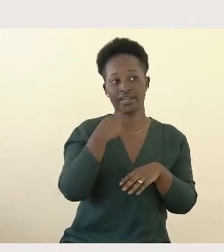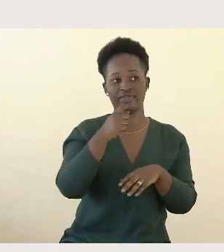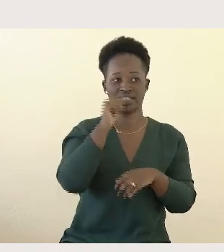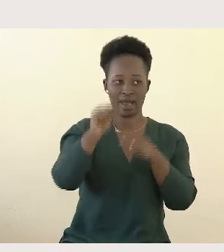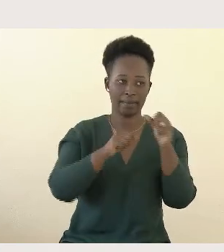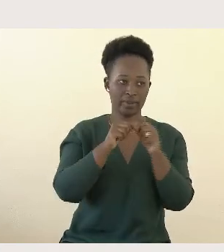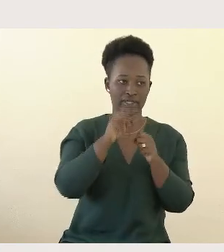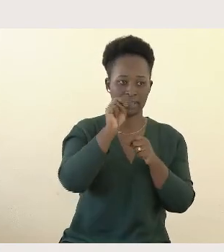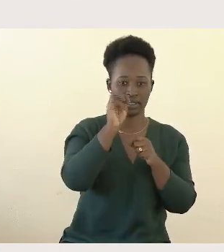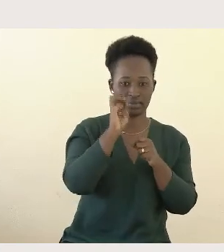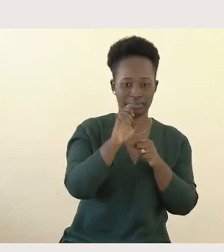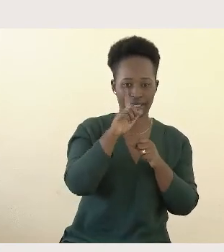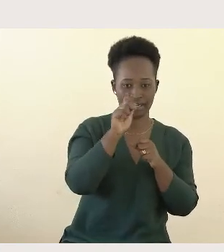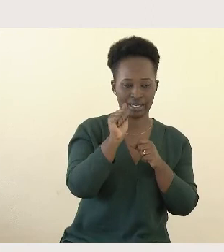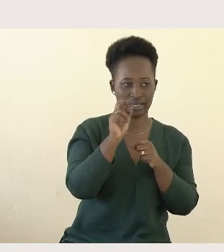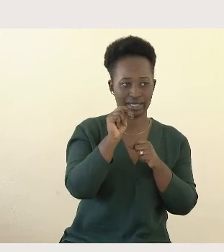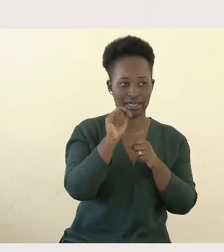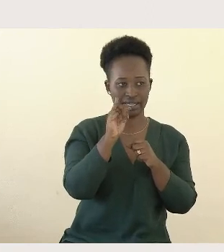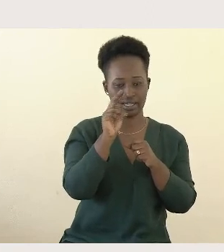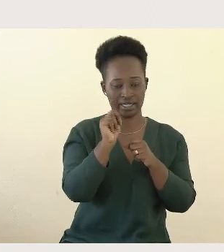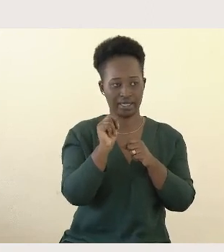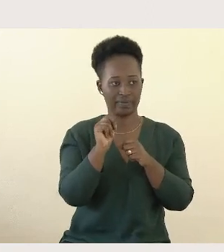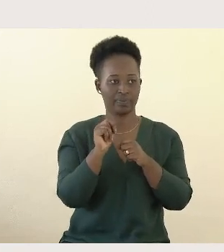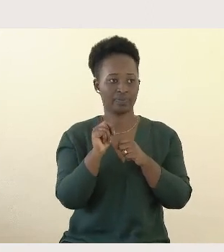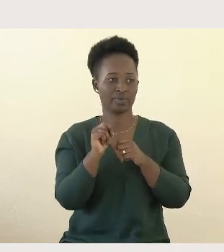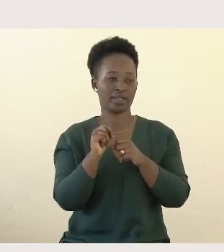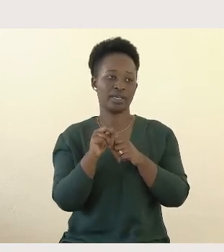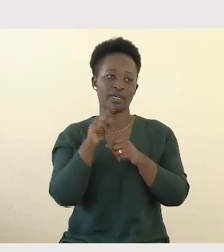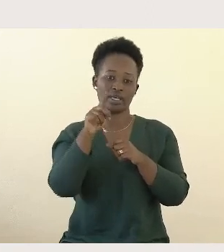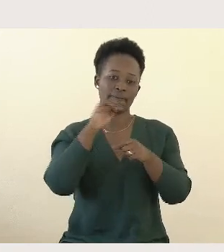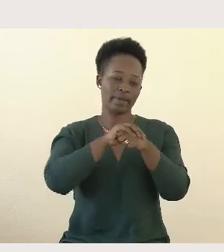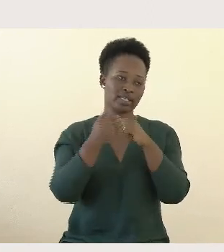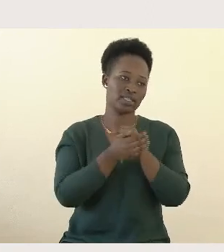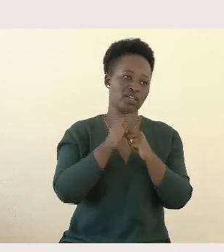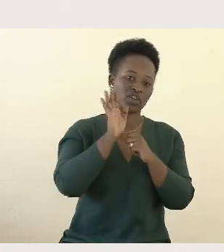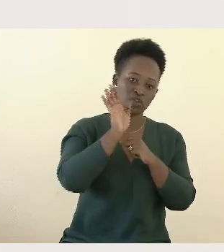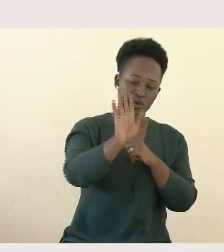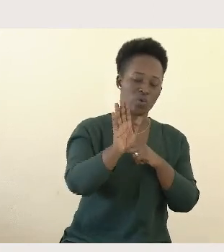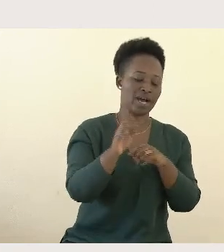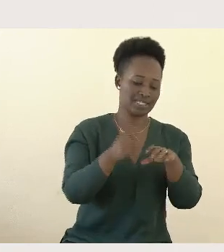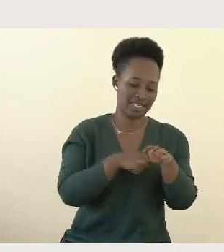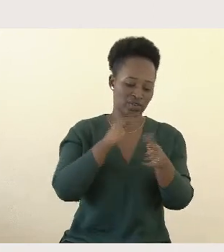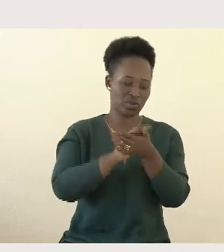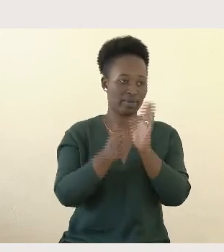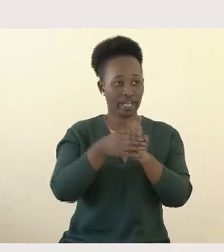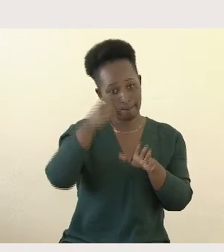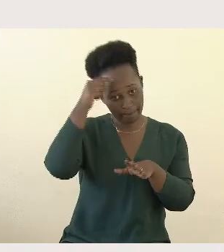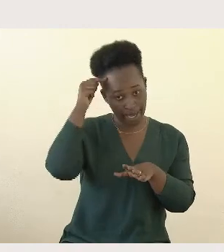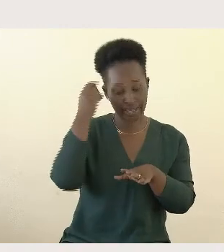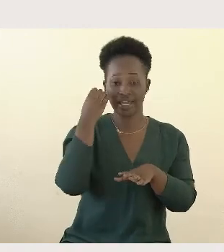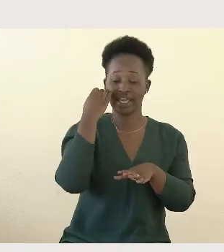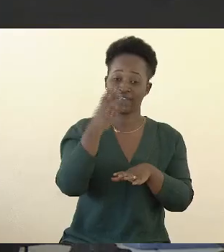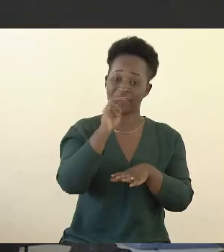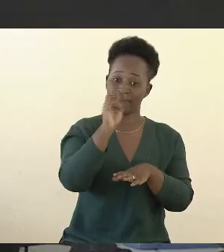what you call skin pigment. Melanin, that makes your skin to be black. Absence of